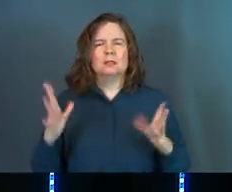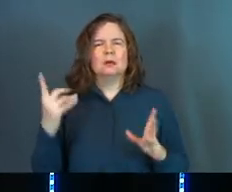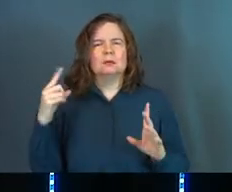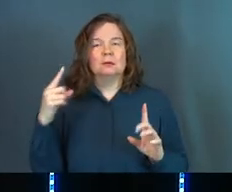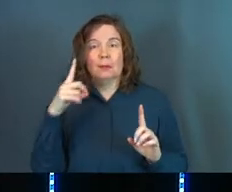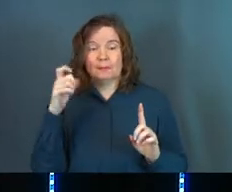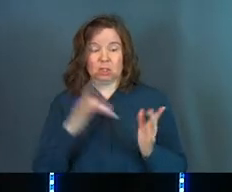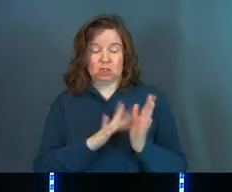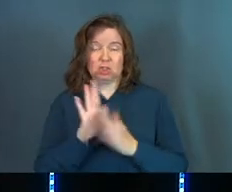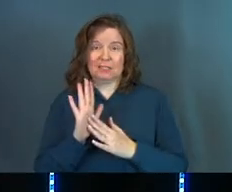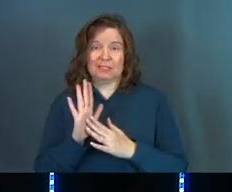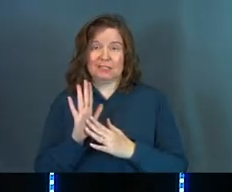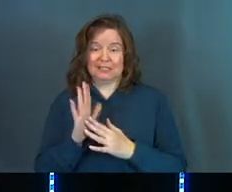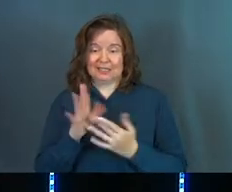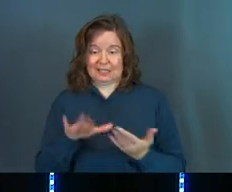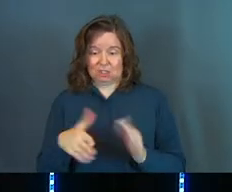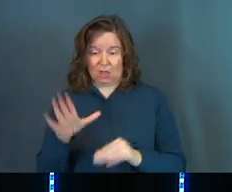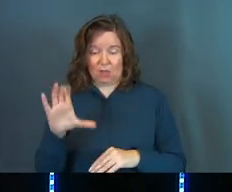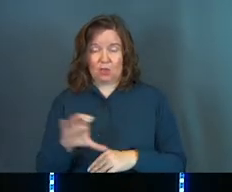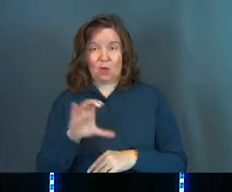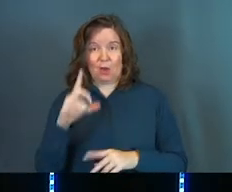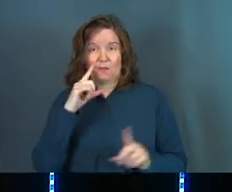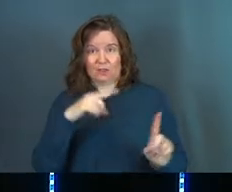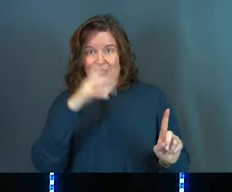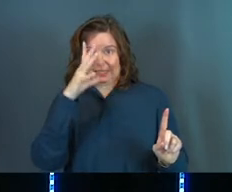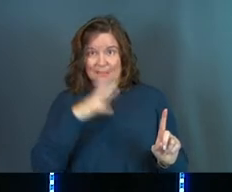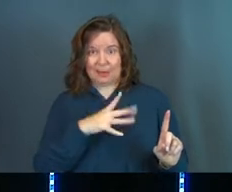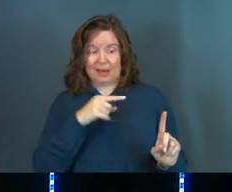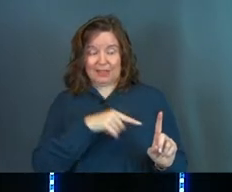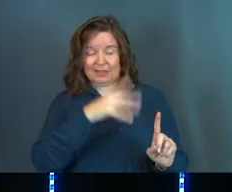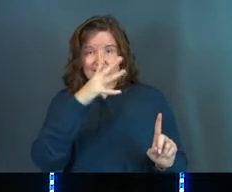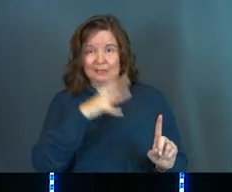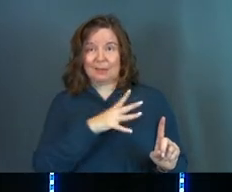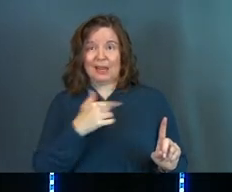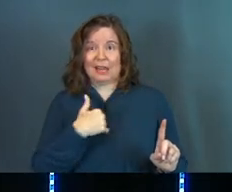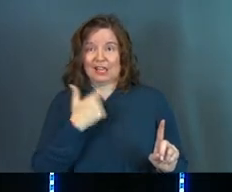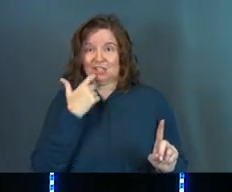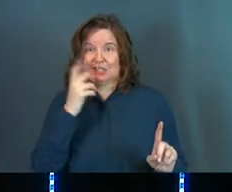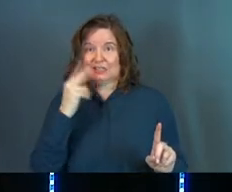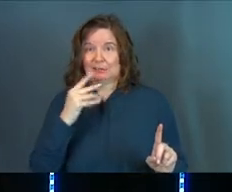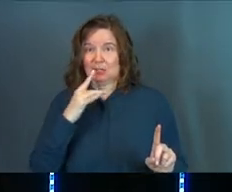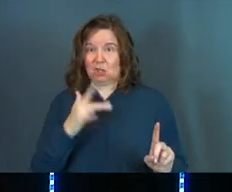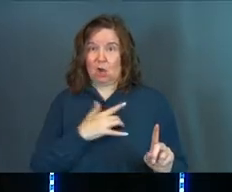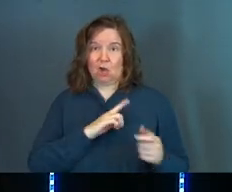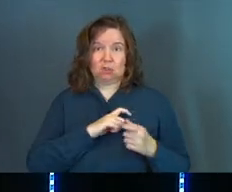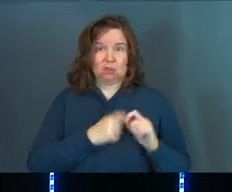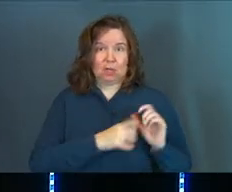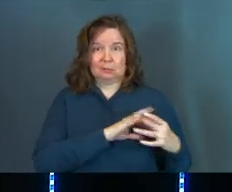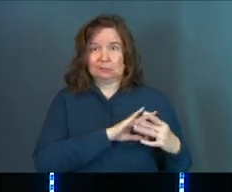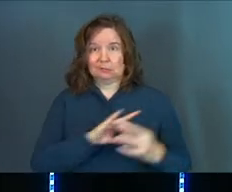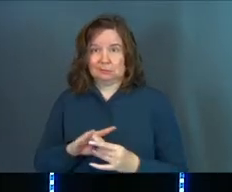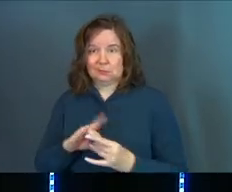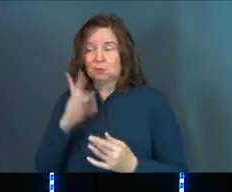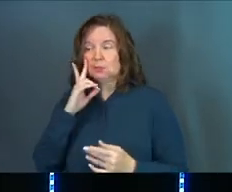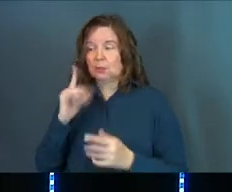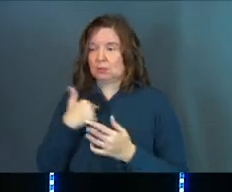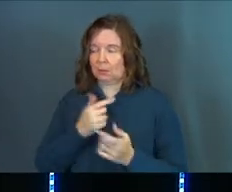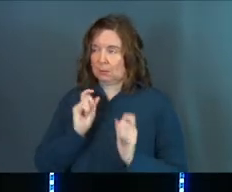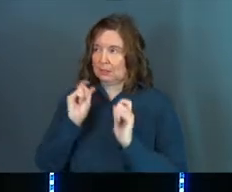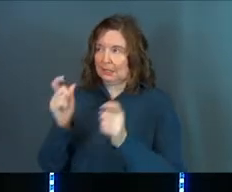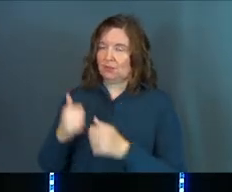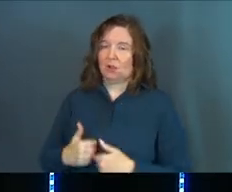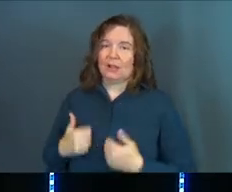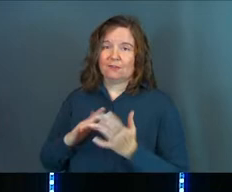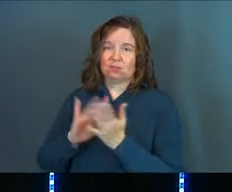done? Because Jesus is dying on the cross for this man, and this man has just experienced the heart change that you see when someone gives their